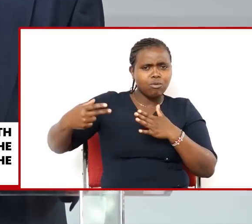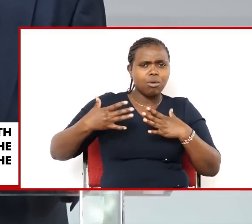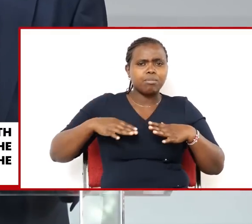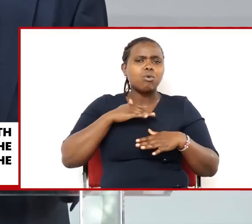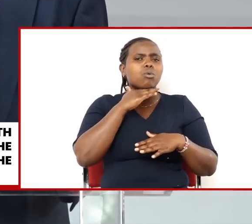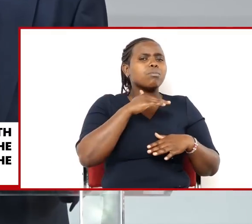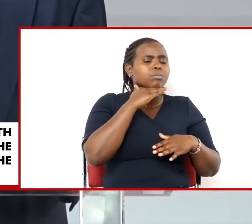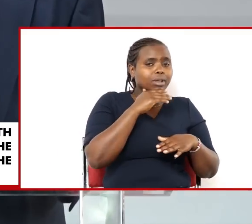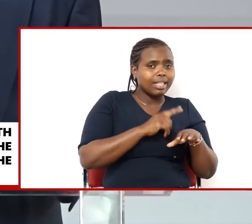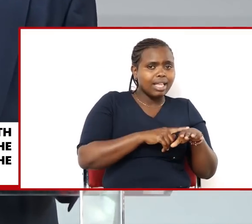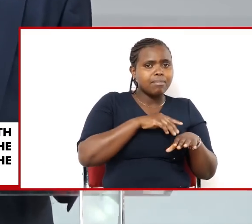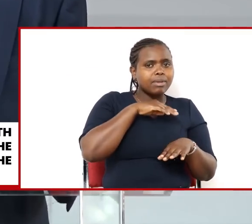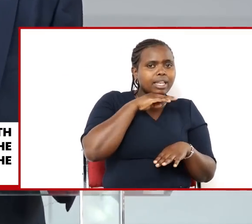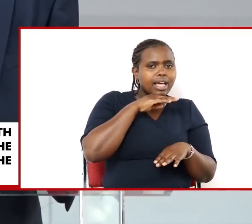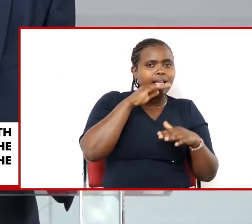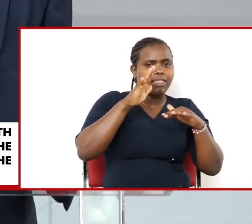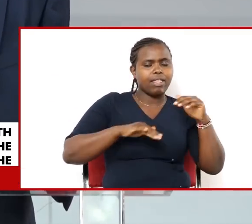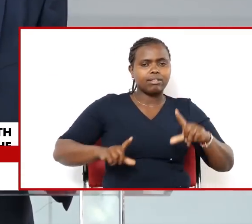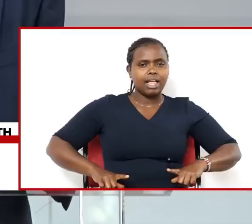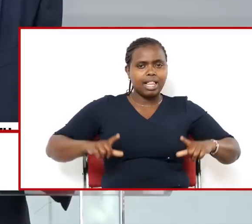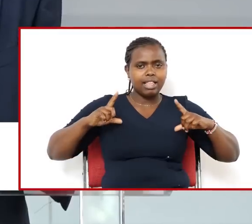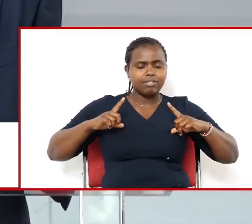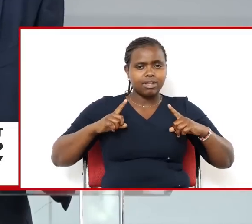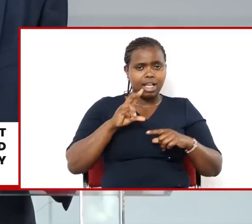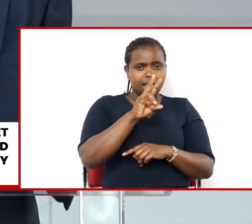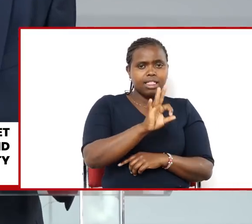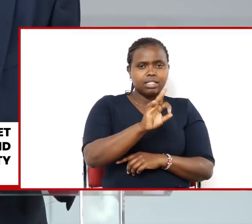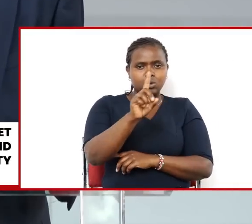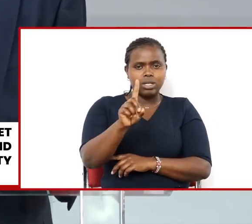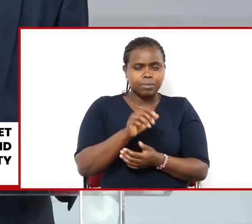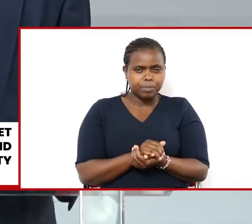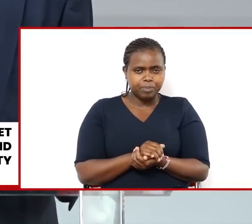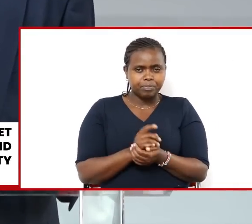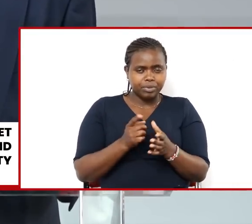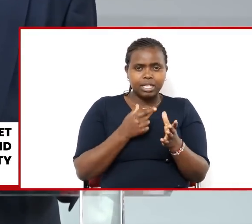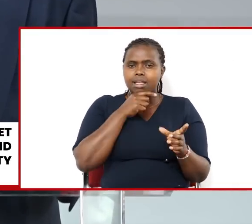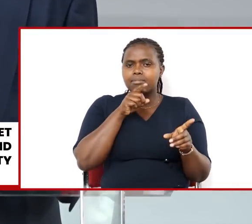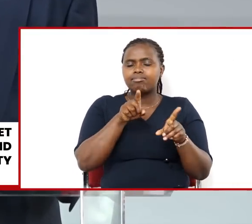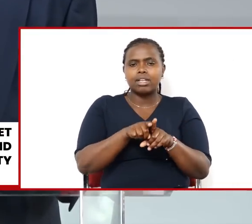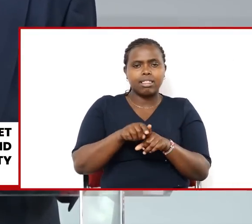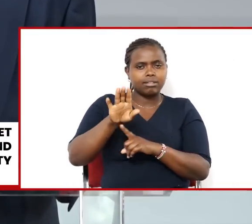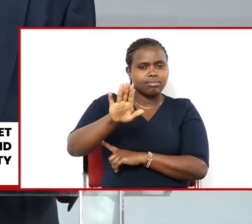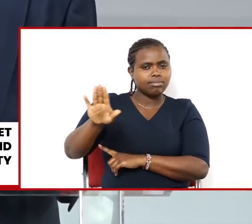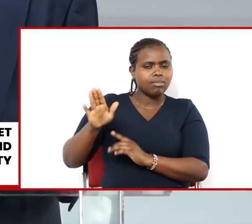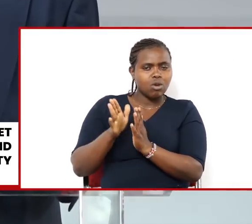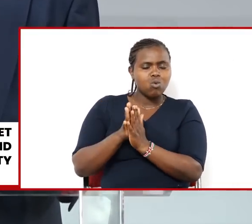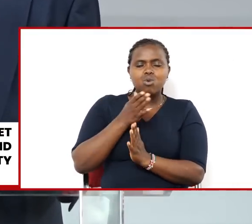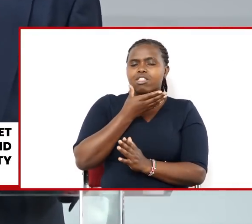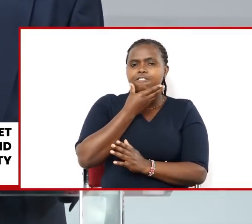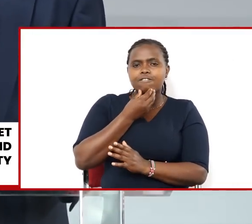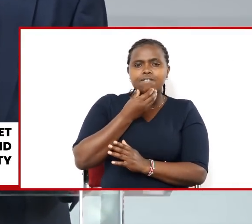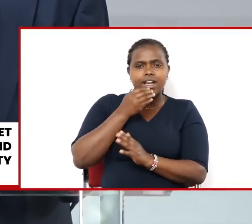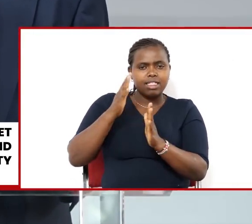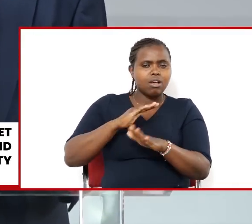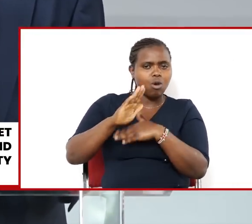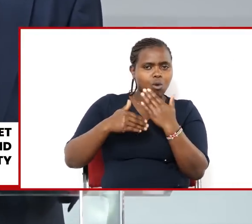died than while he lived. Verse 31, then his brothers and his father's